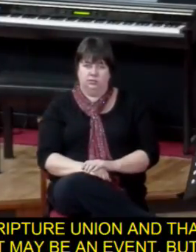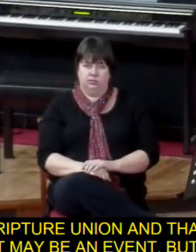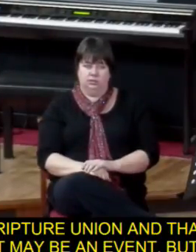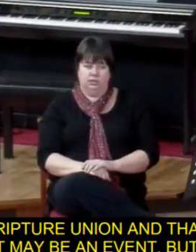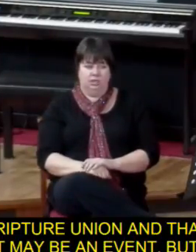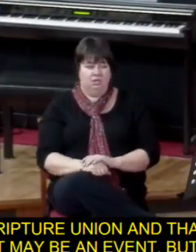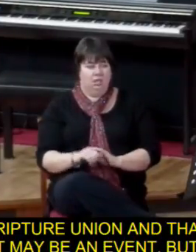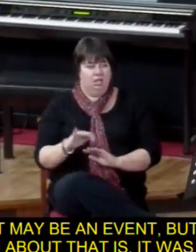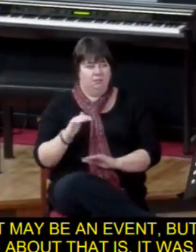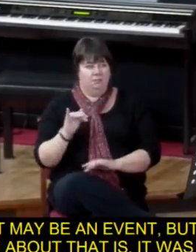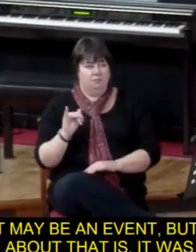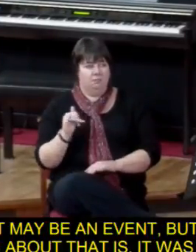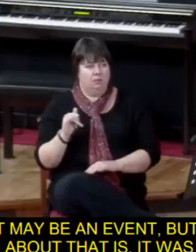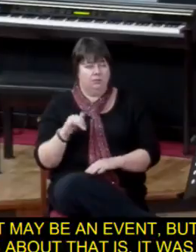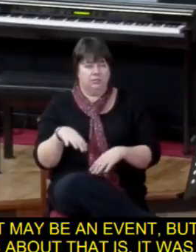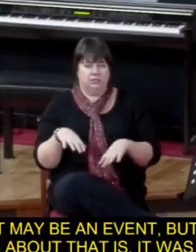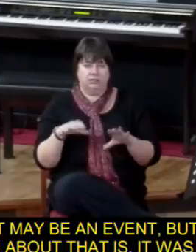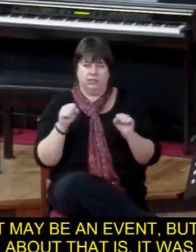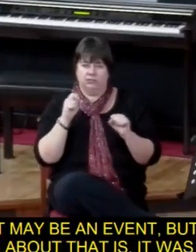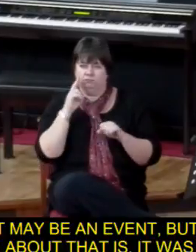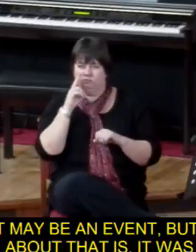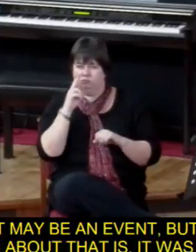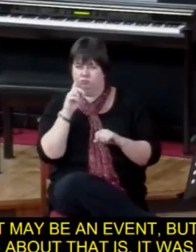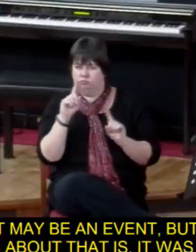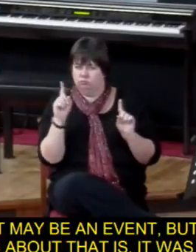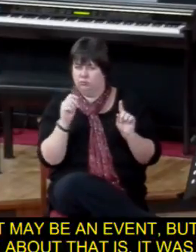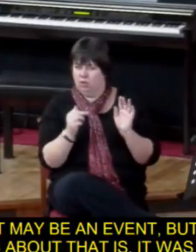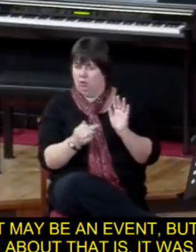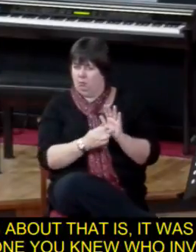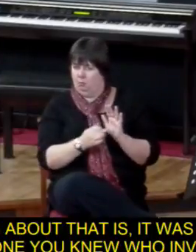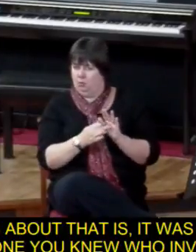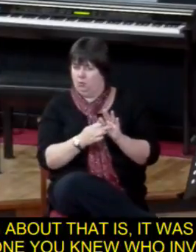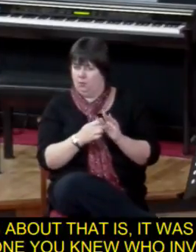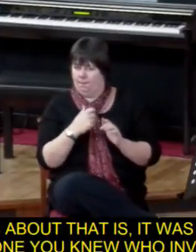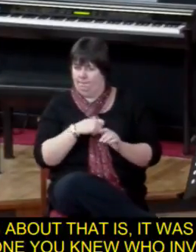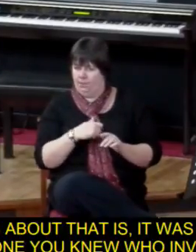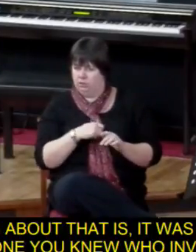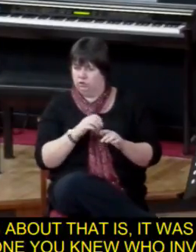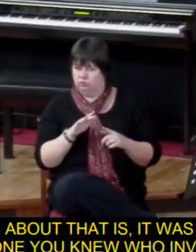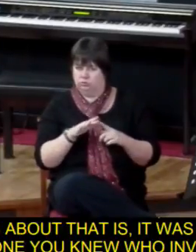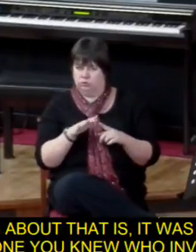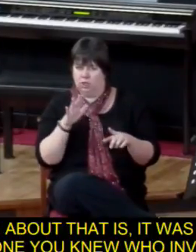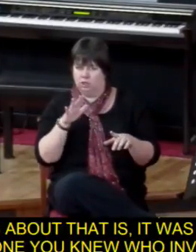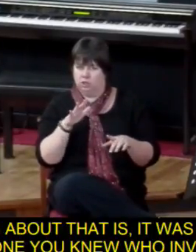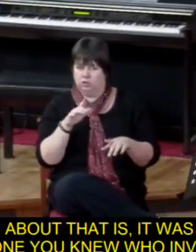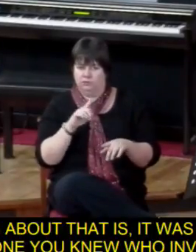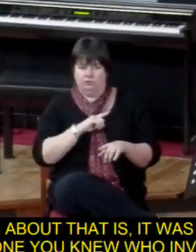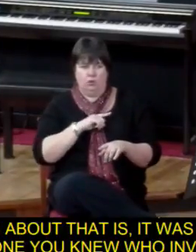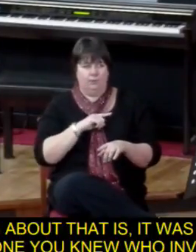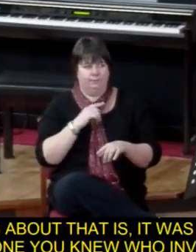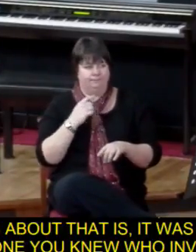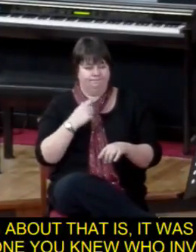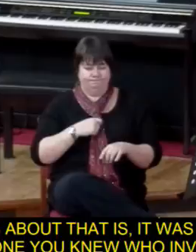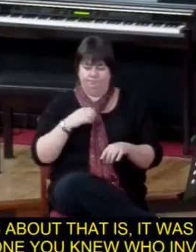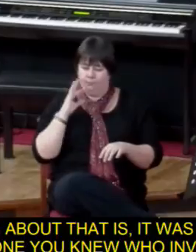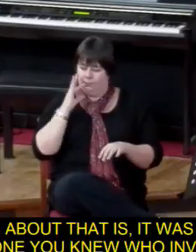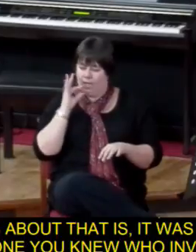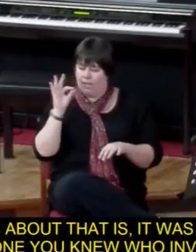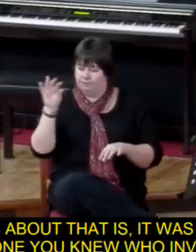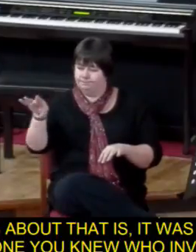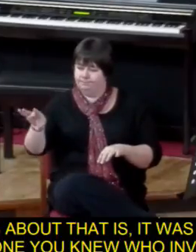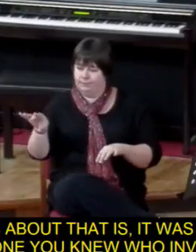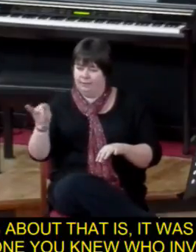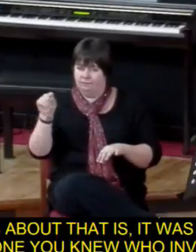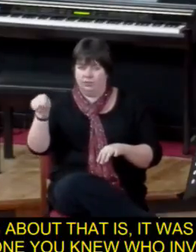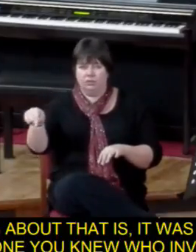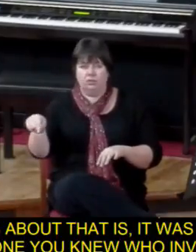see the importance of the personal touch and of personal invitation. If we're